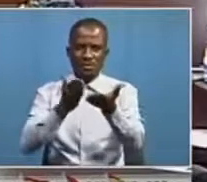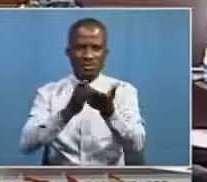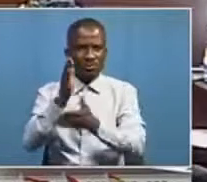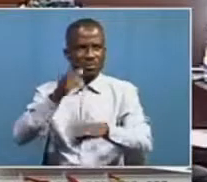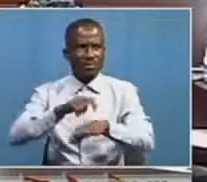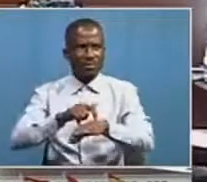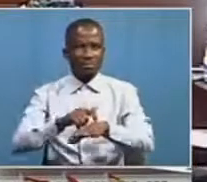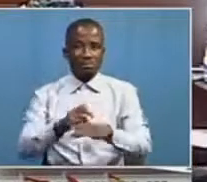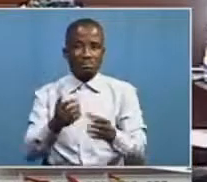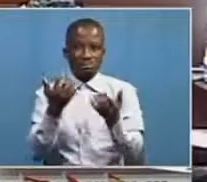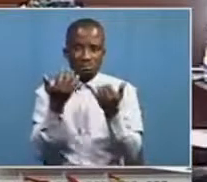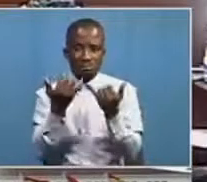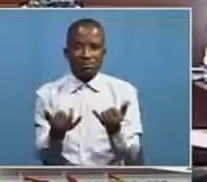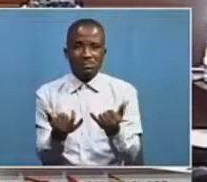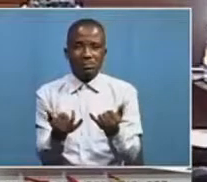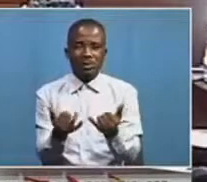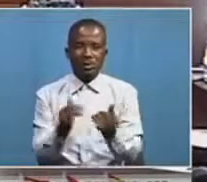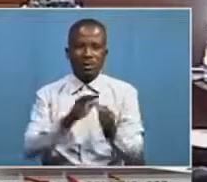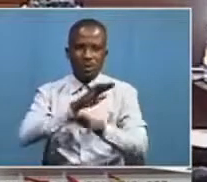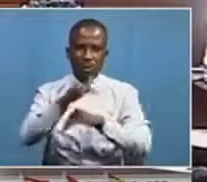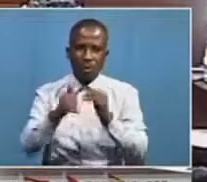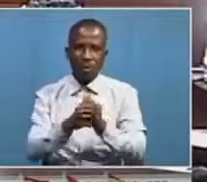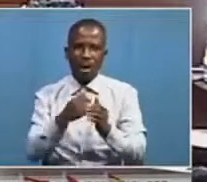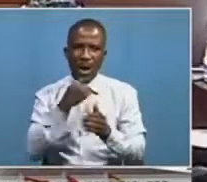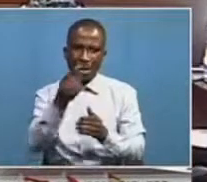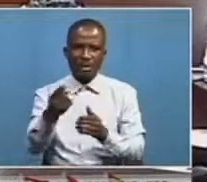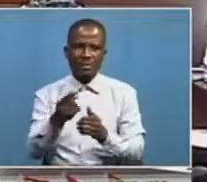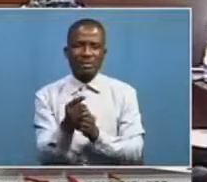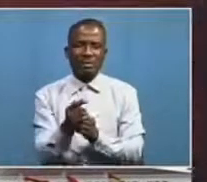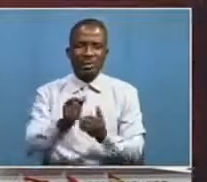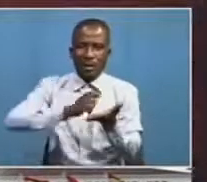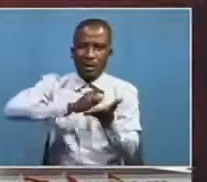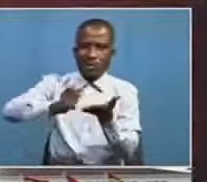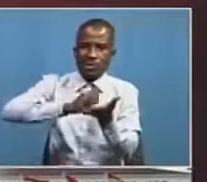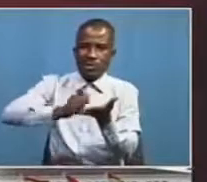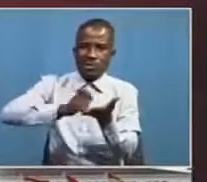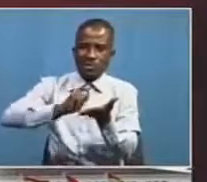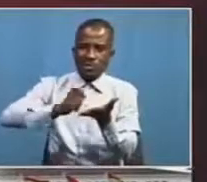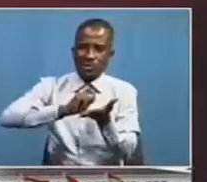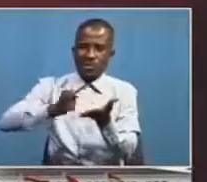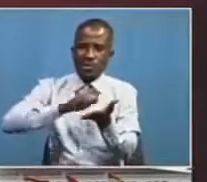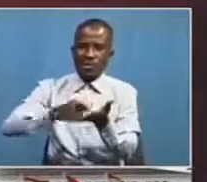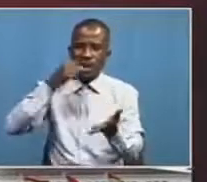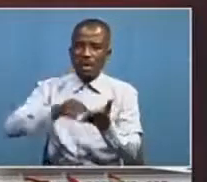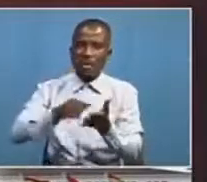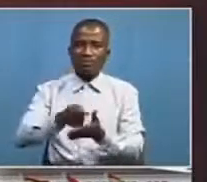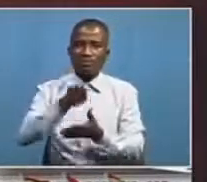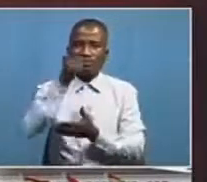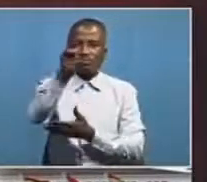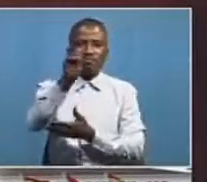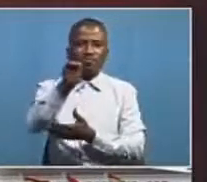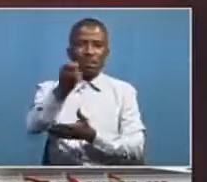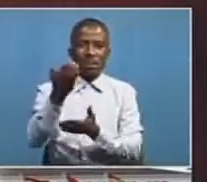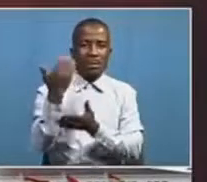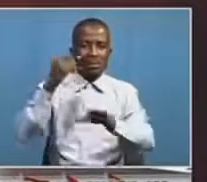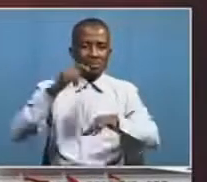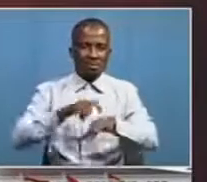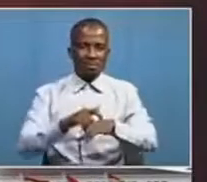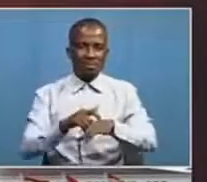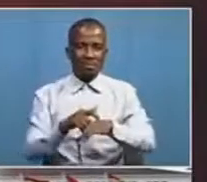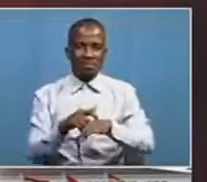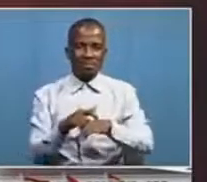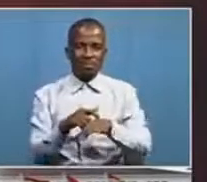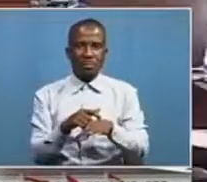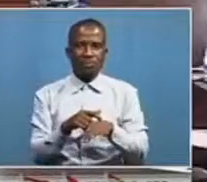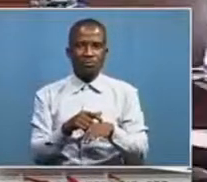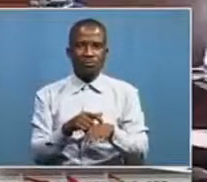periods. They were also directed to file their written submissions for and against the preliminary objection raised to the petition by the